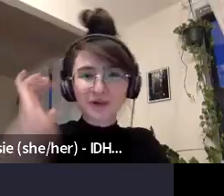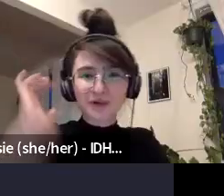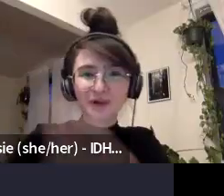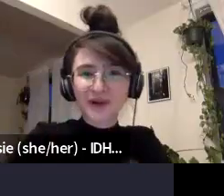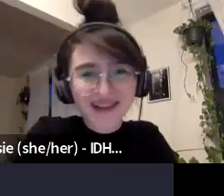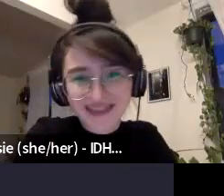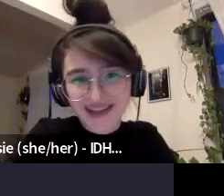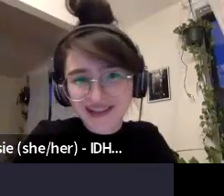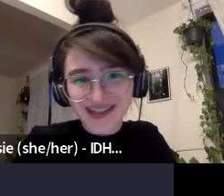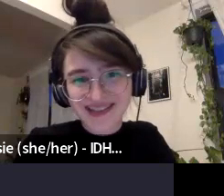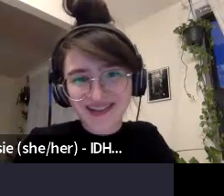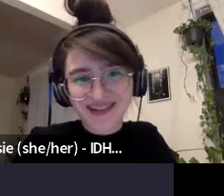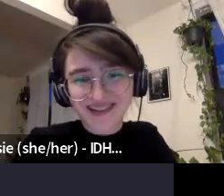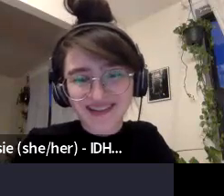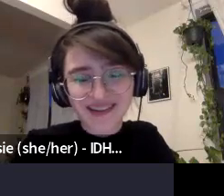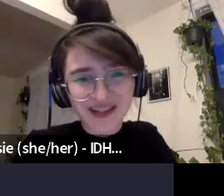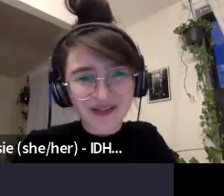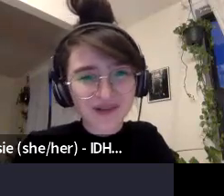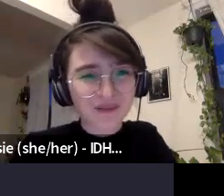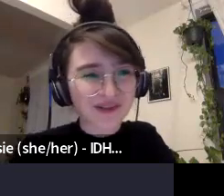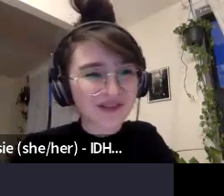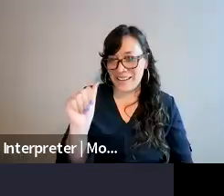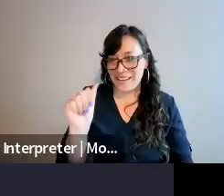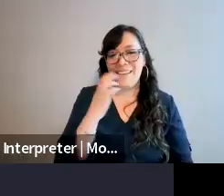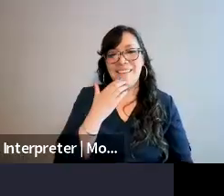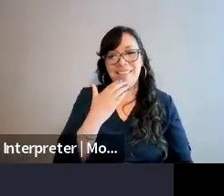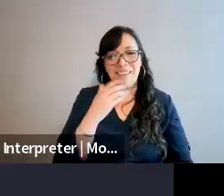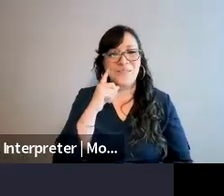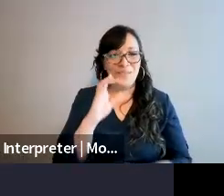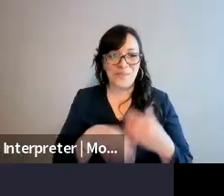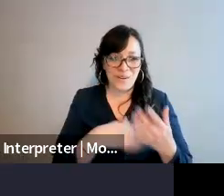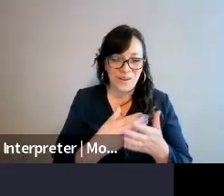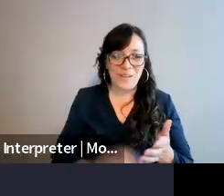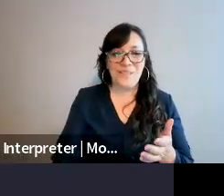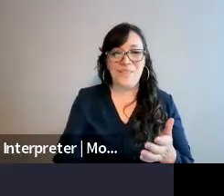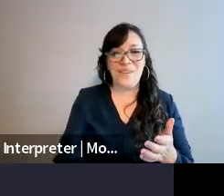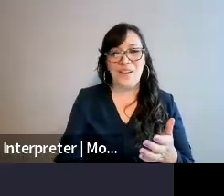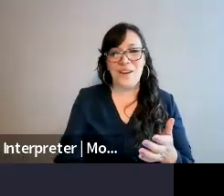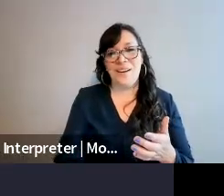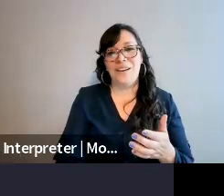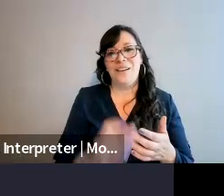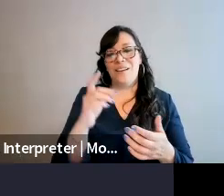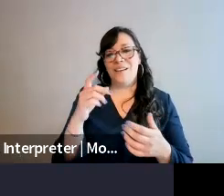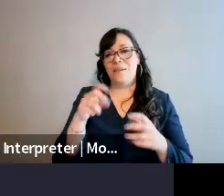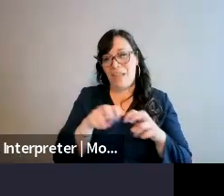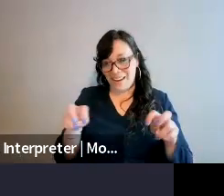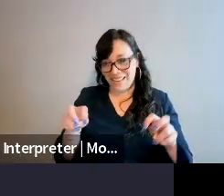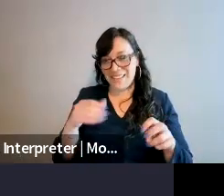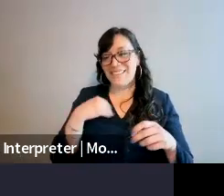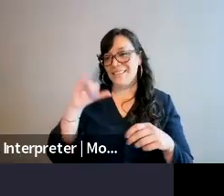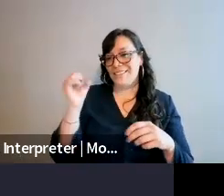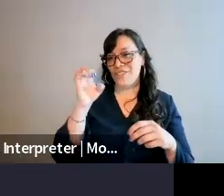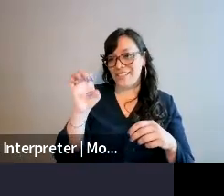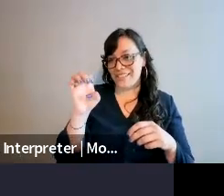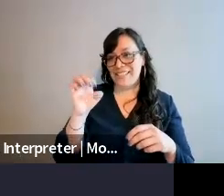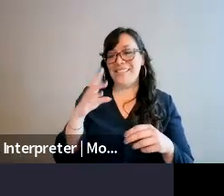Ooh, thank you, Tatyana, and thank you so much to all of our panelists. This is Jessie